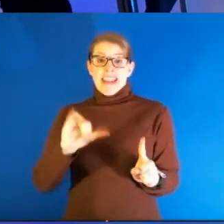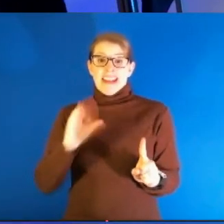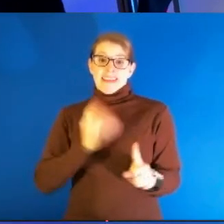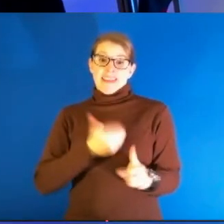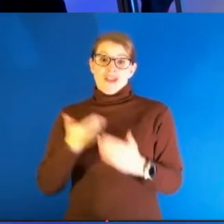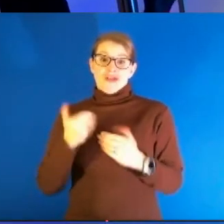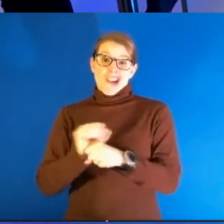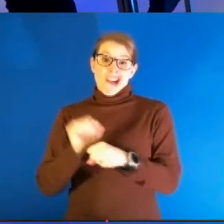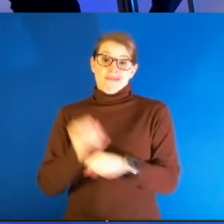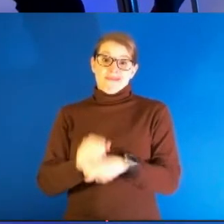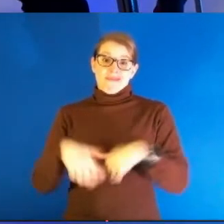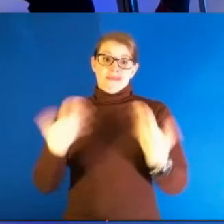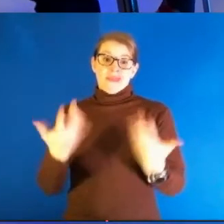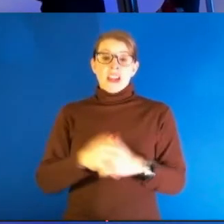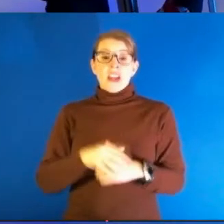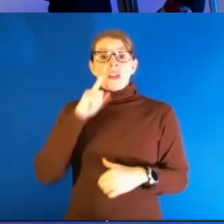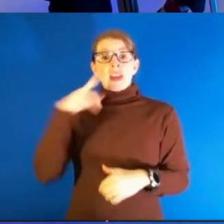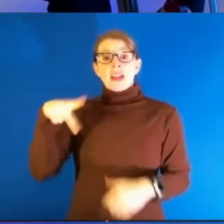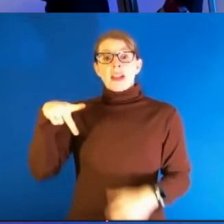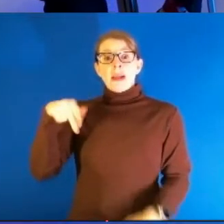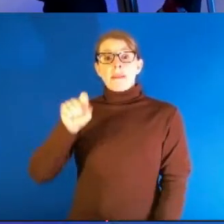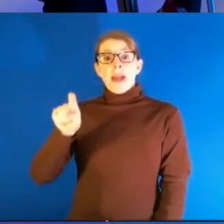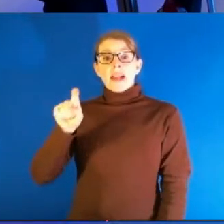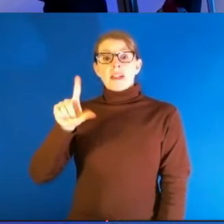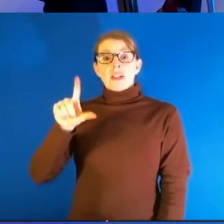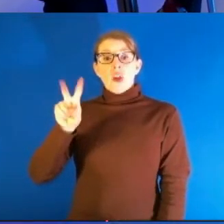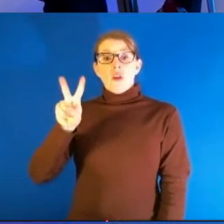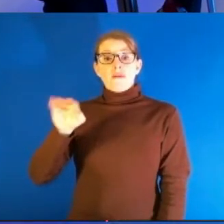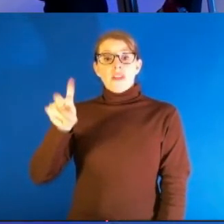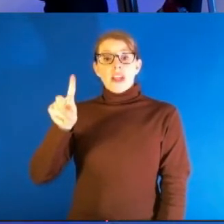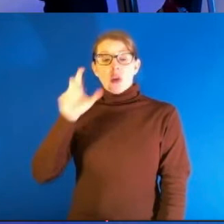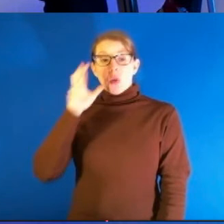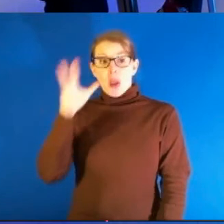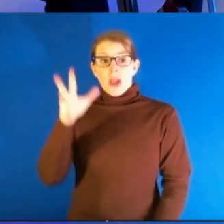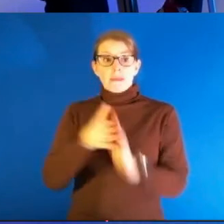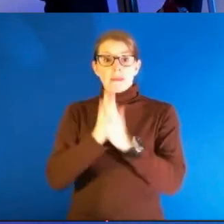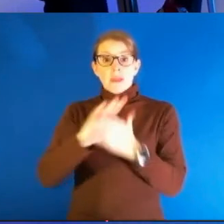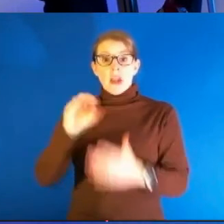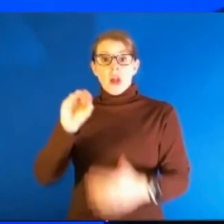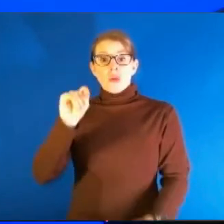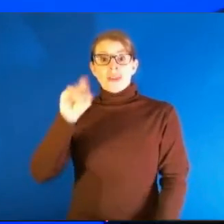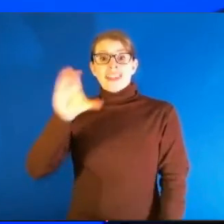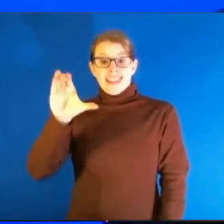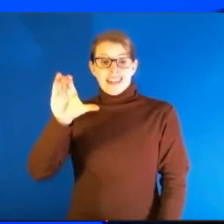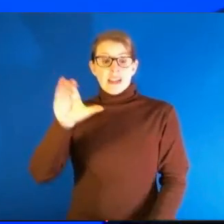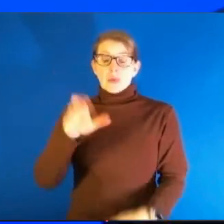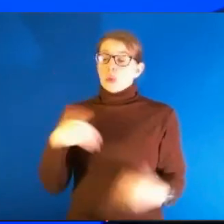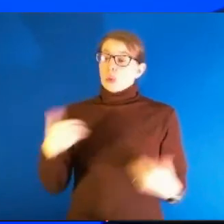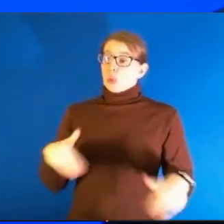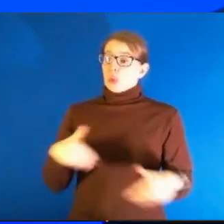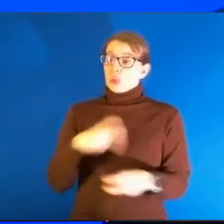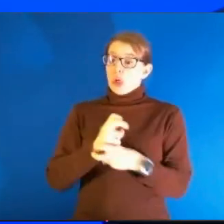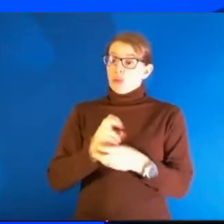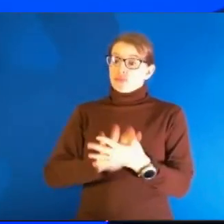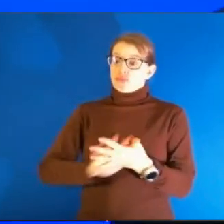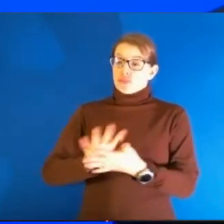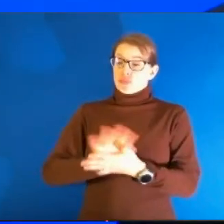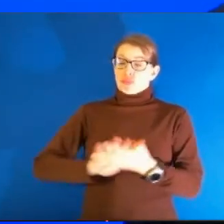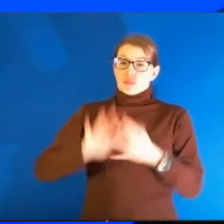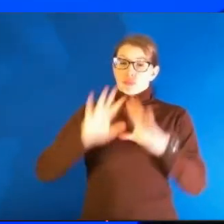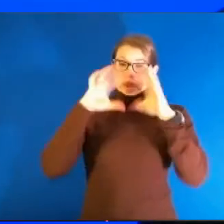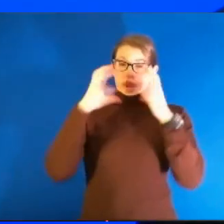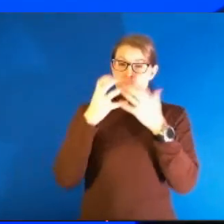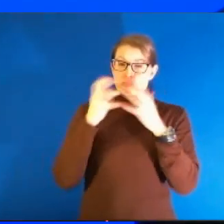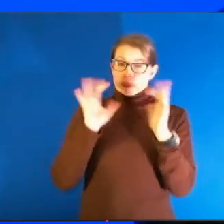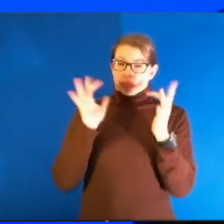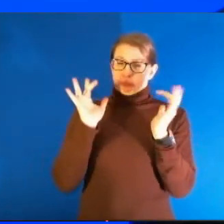think Paxlovid will be over the counter one day? That is a really hard, murky crystal ball to look into, given that it's barely